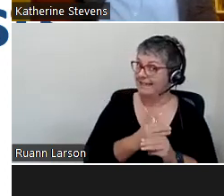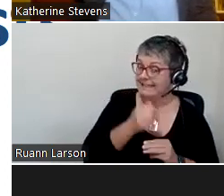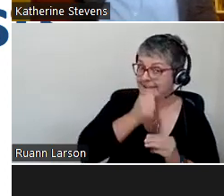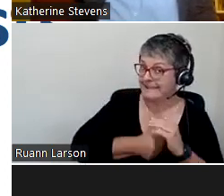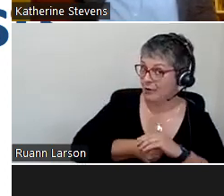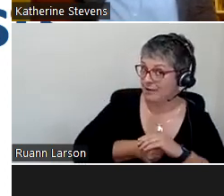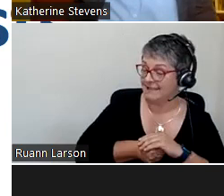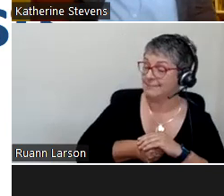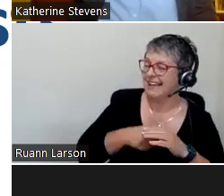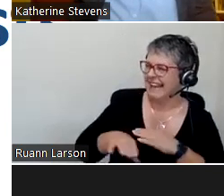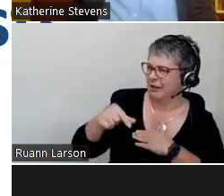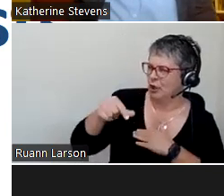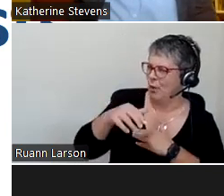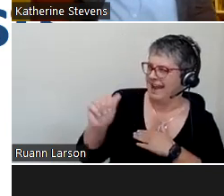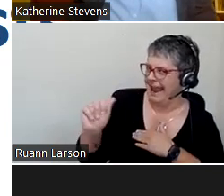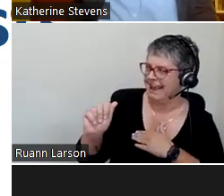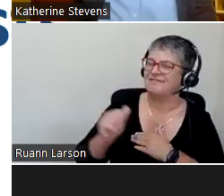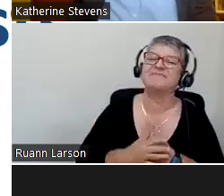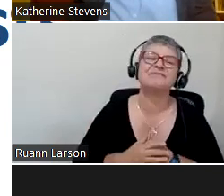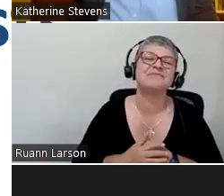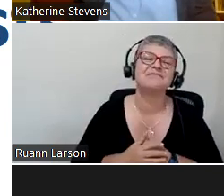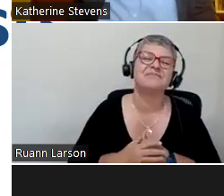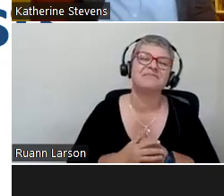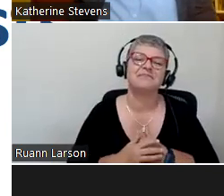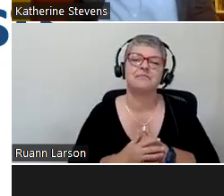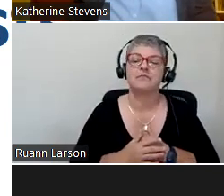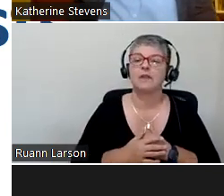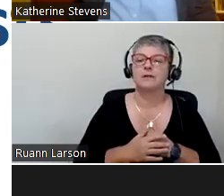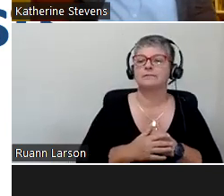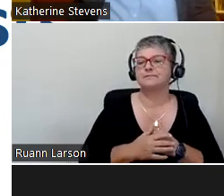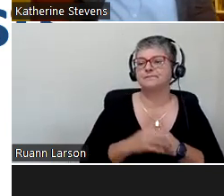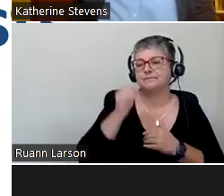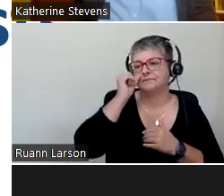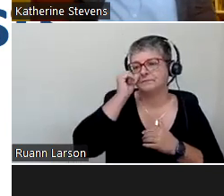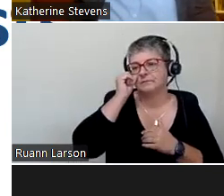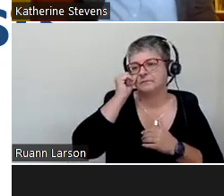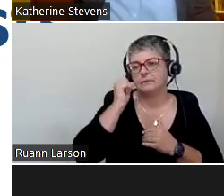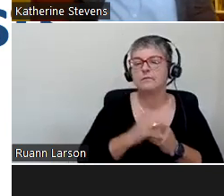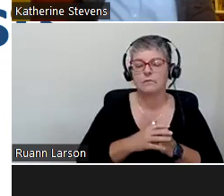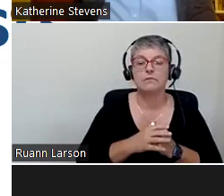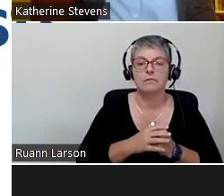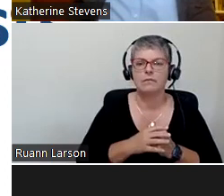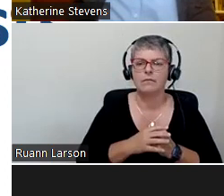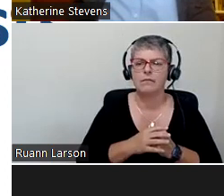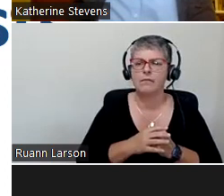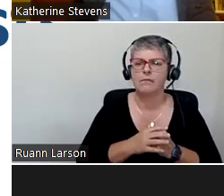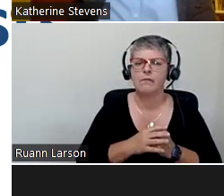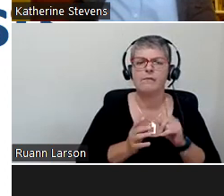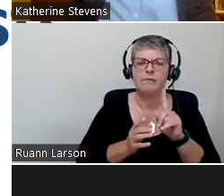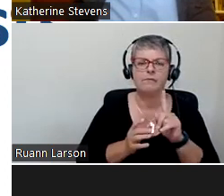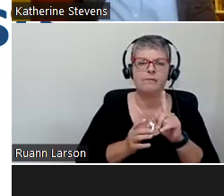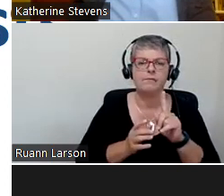know, if you're not aiming to land with a single number for the total direct cost, you would just add